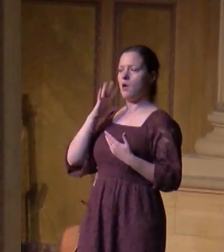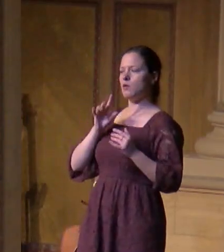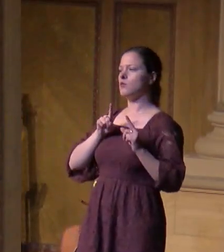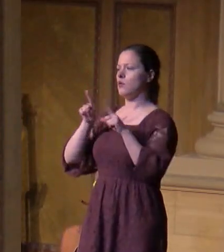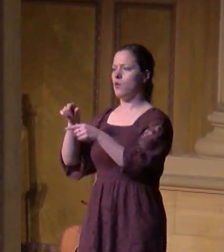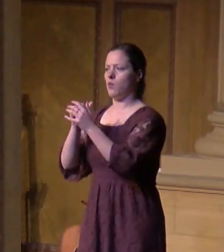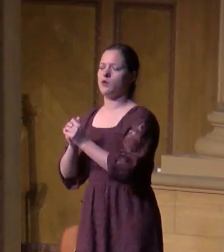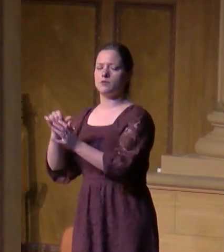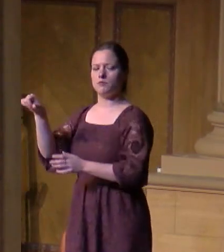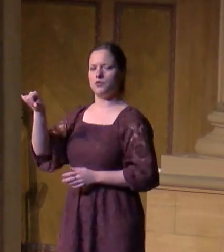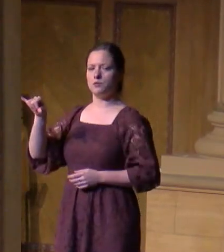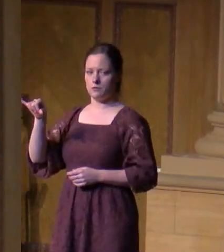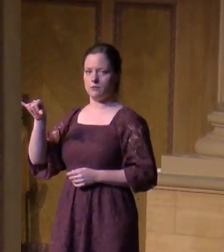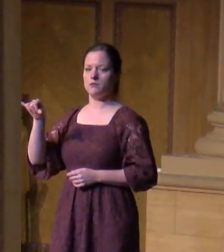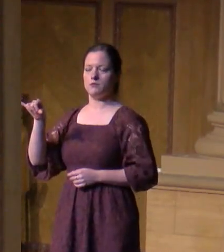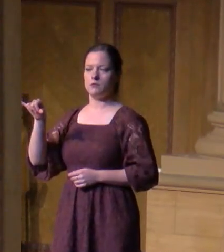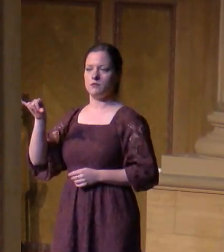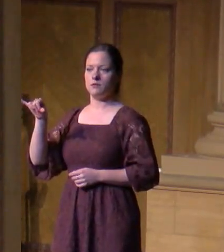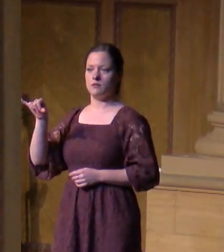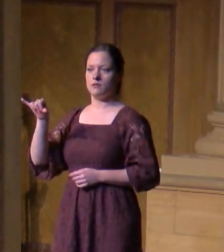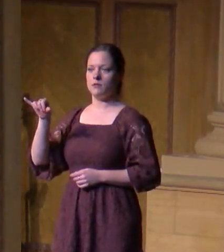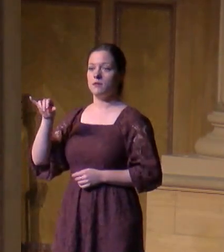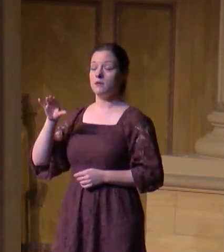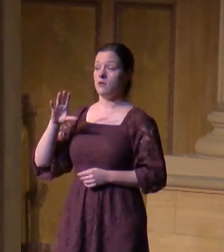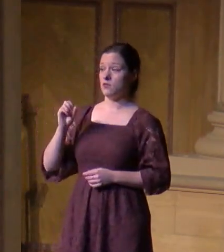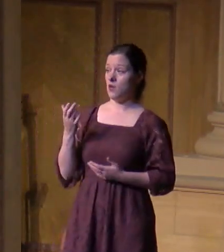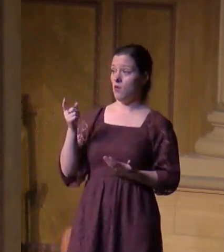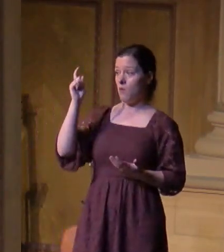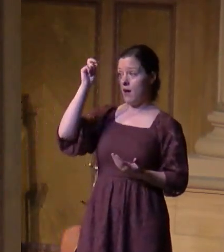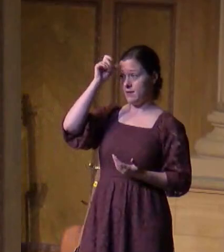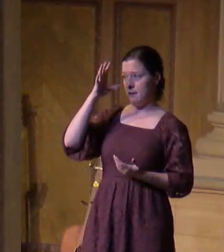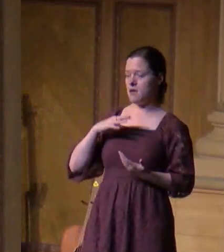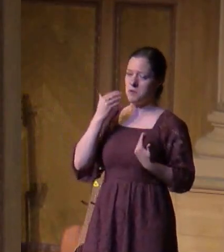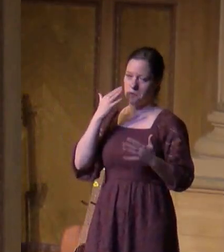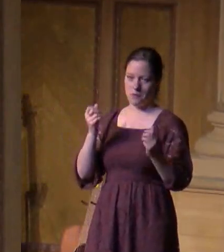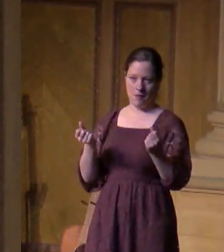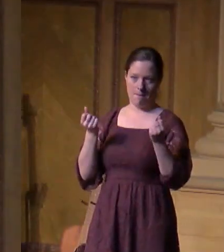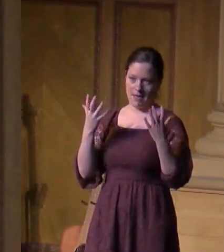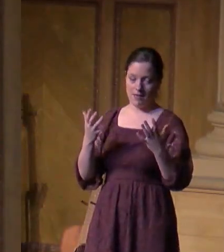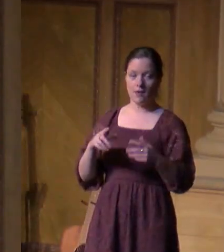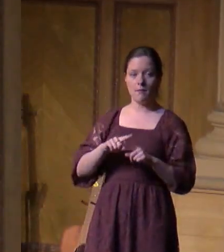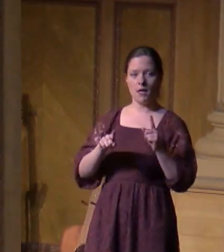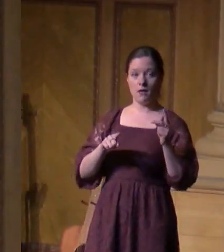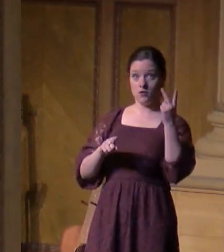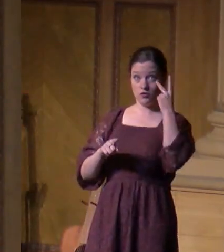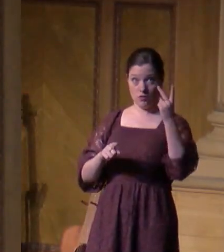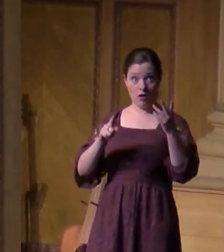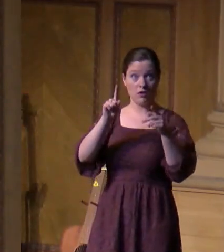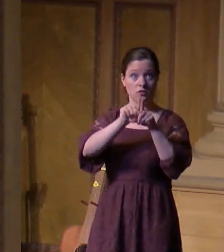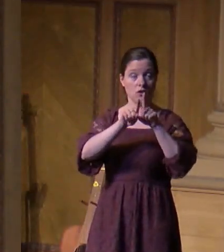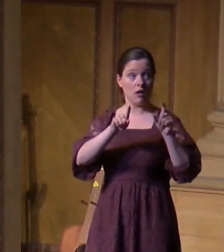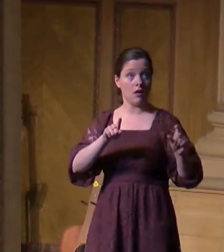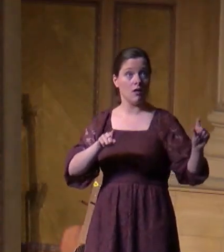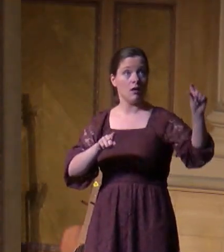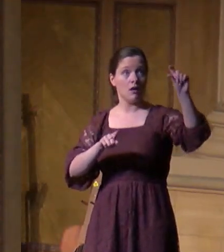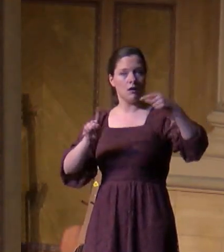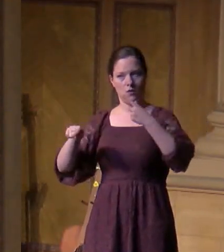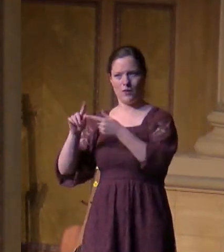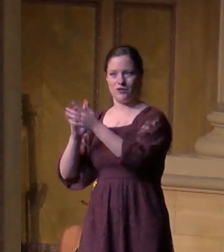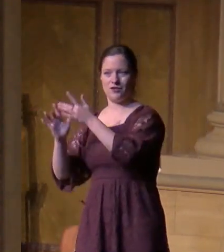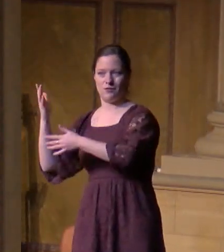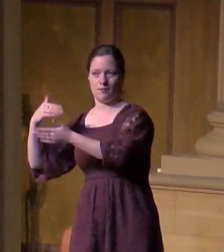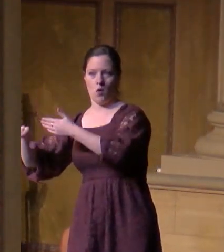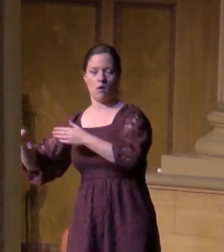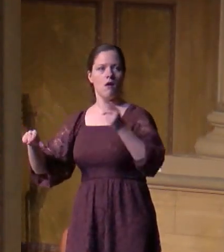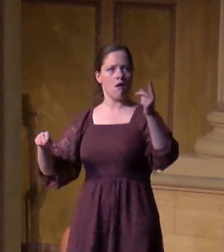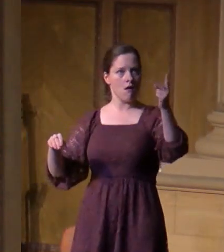too may come and worship him so these wise men we don't know how many they see the star that appears at the birth of Jesus and